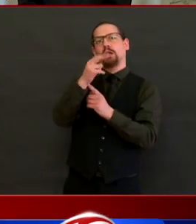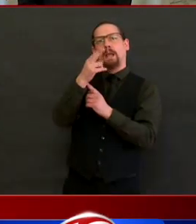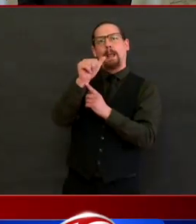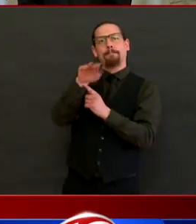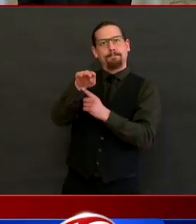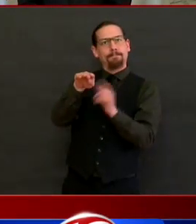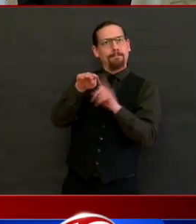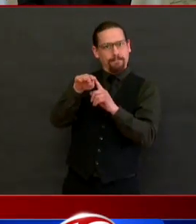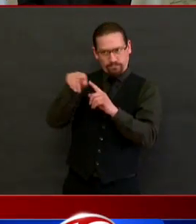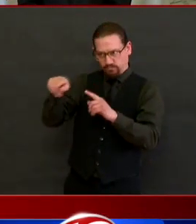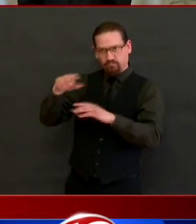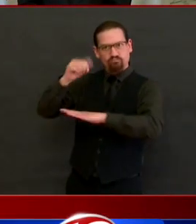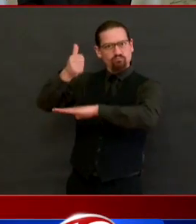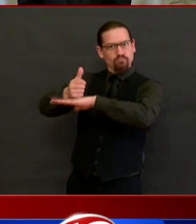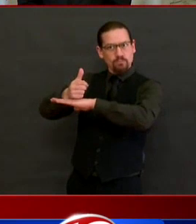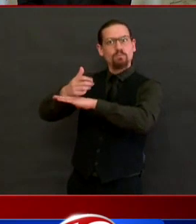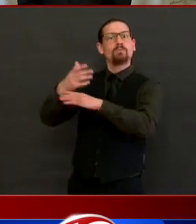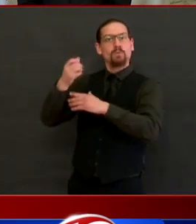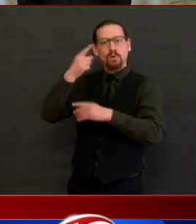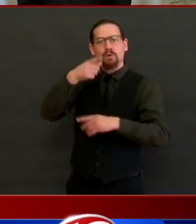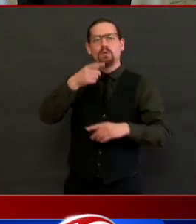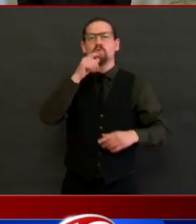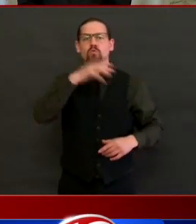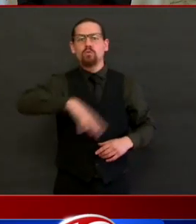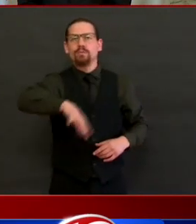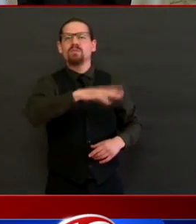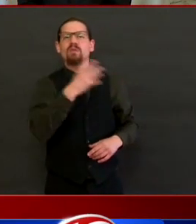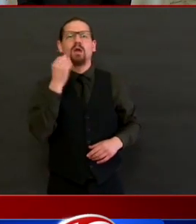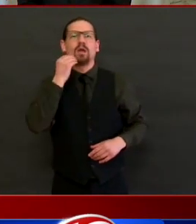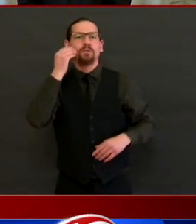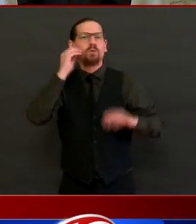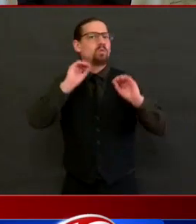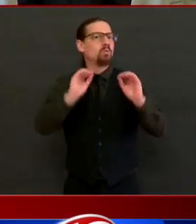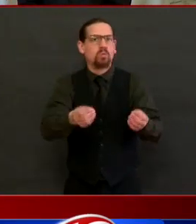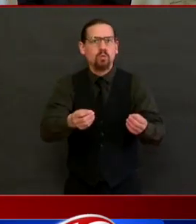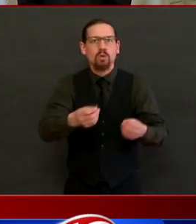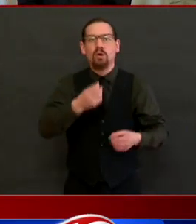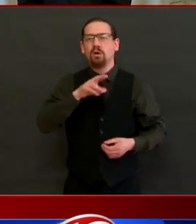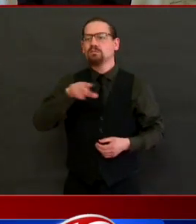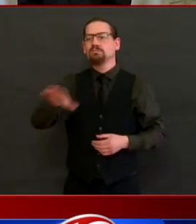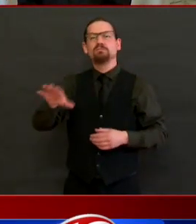insecure. And we've served about 50 people already at that location.